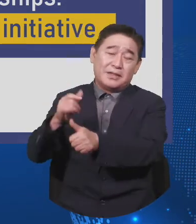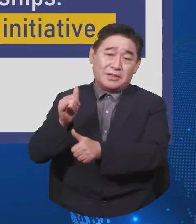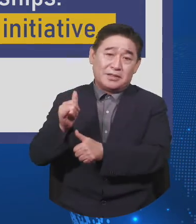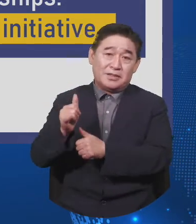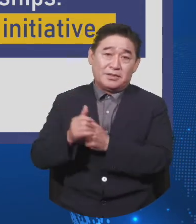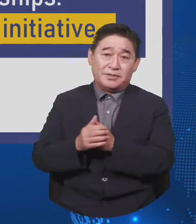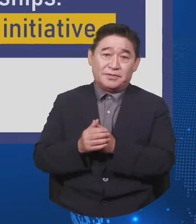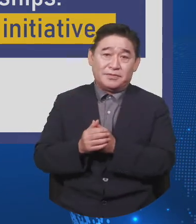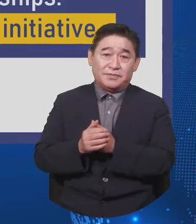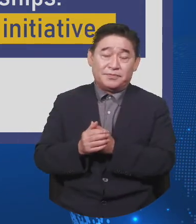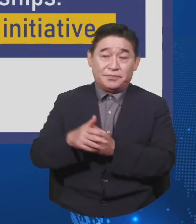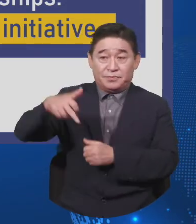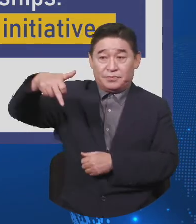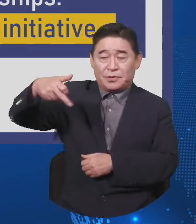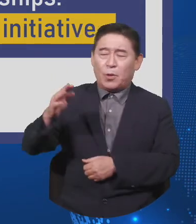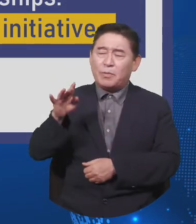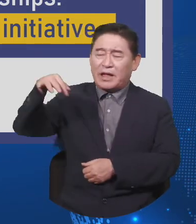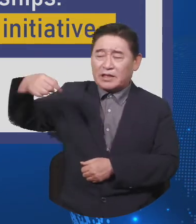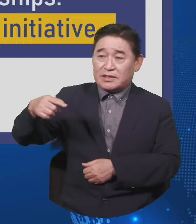successful in preventing